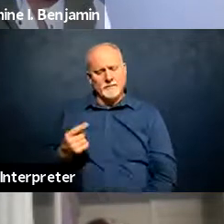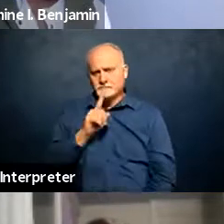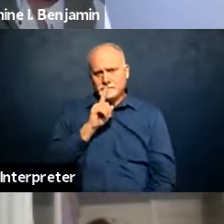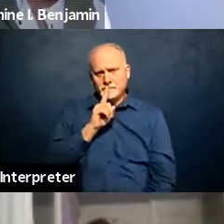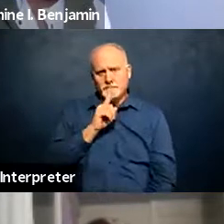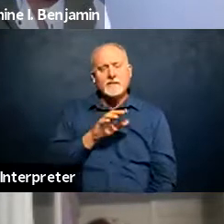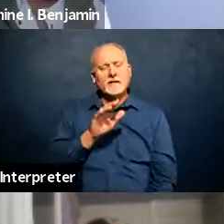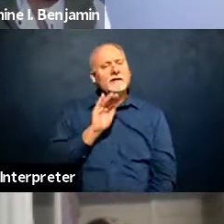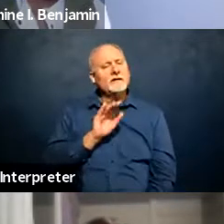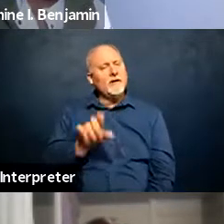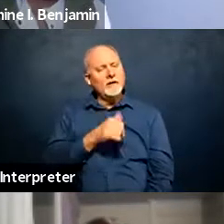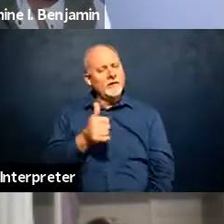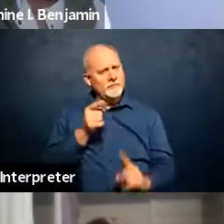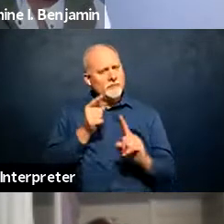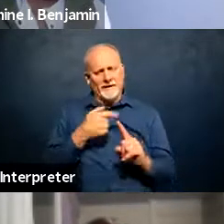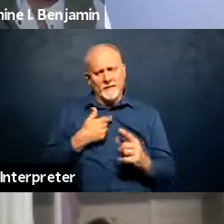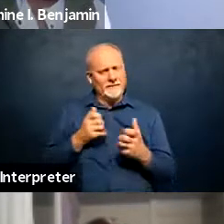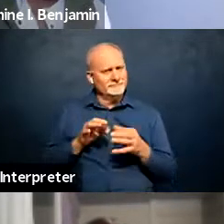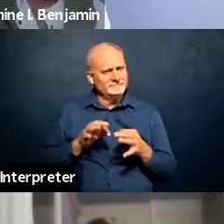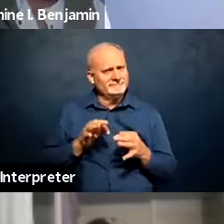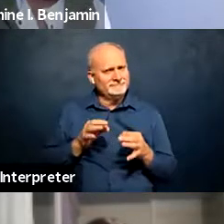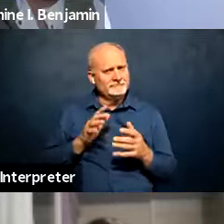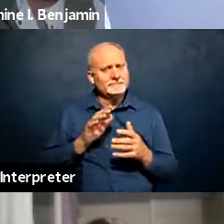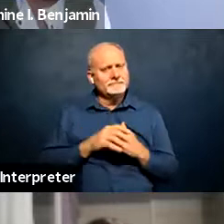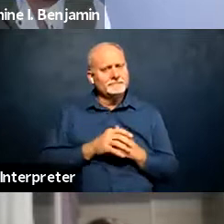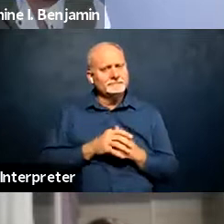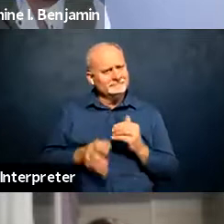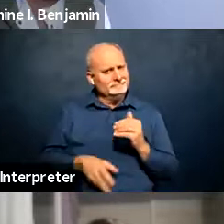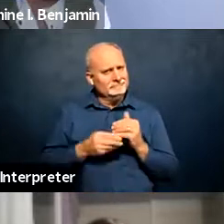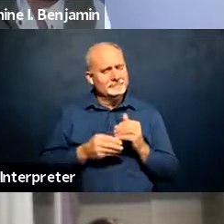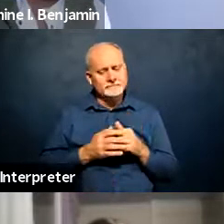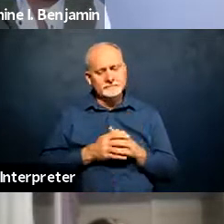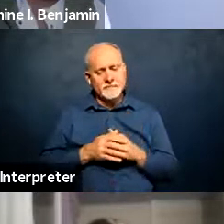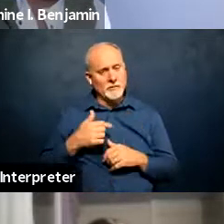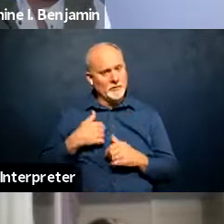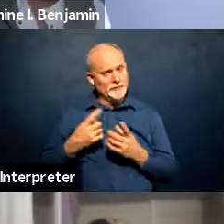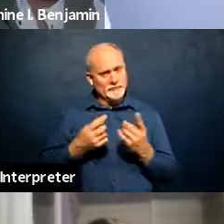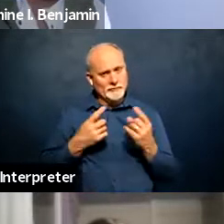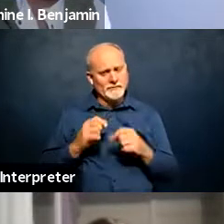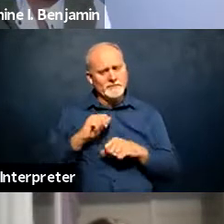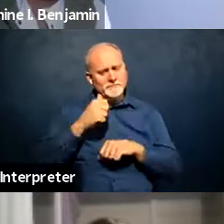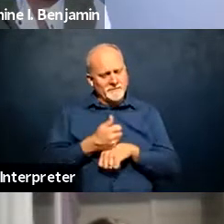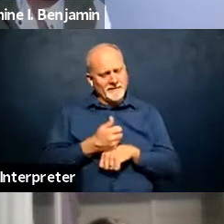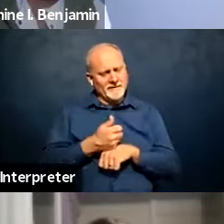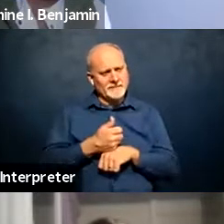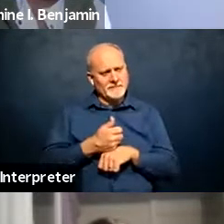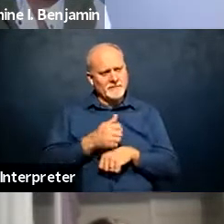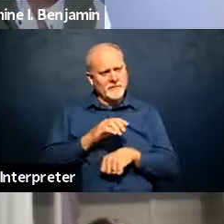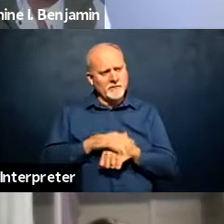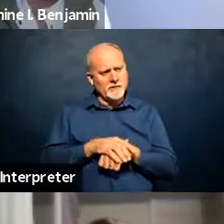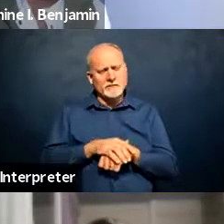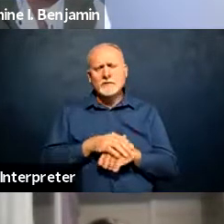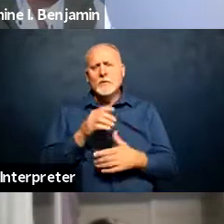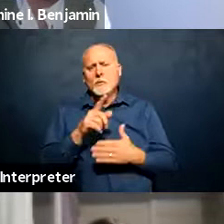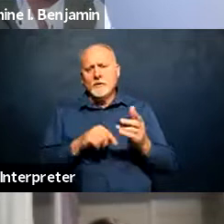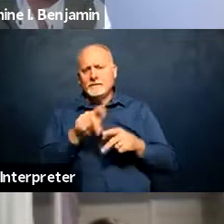one other point I meant to make earlier, which is a lot of what we're doing is based on the kind of course that you're scheduled